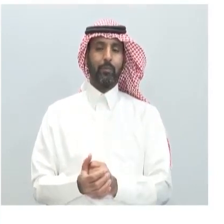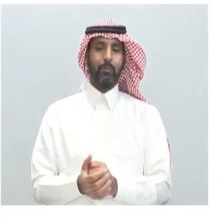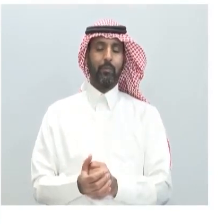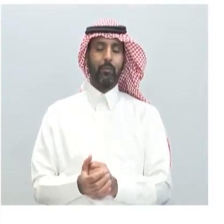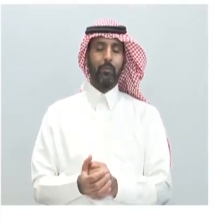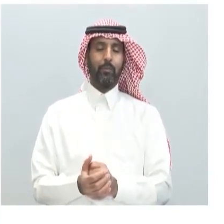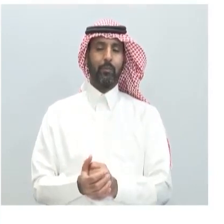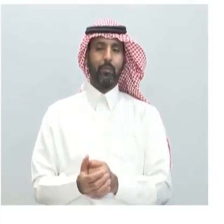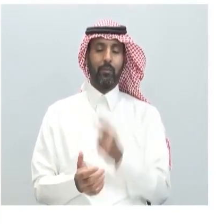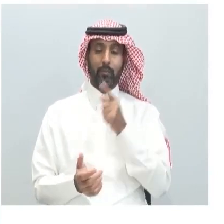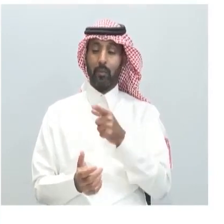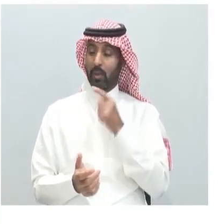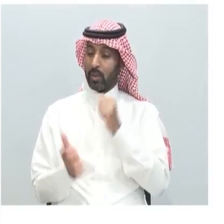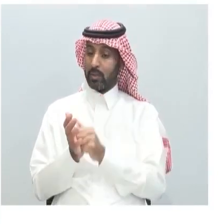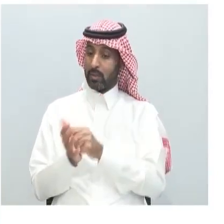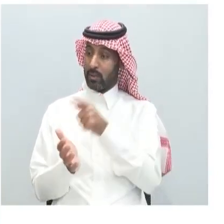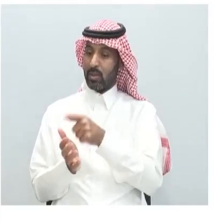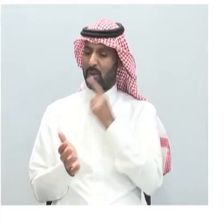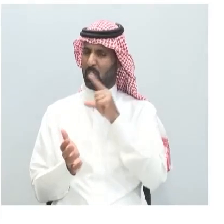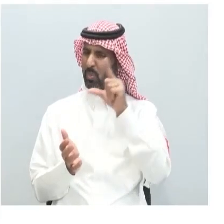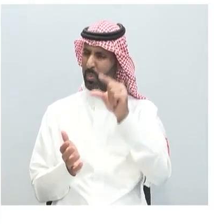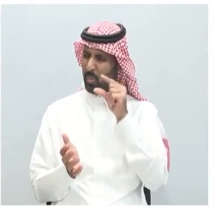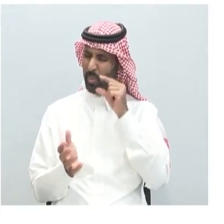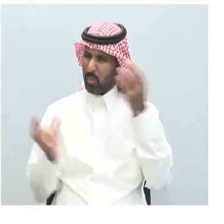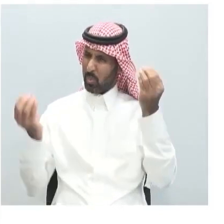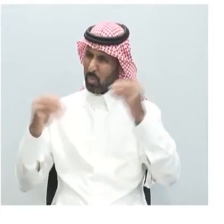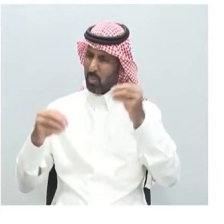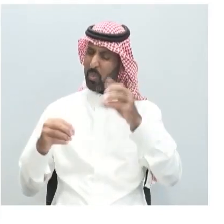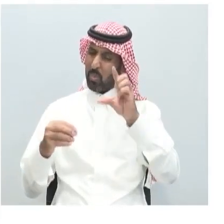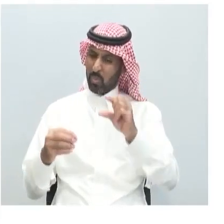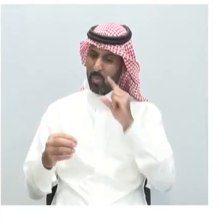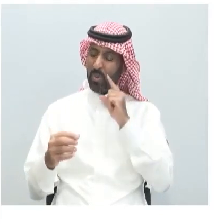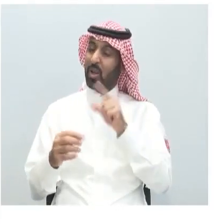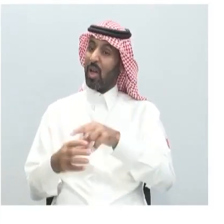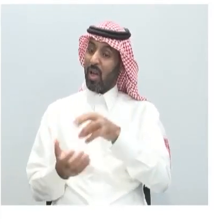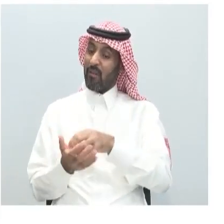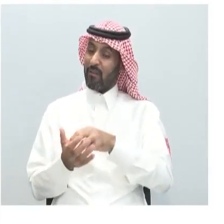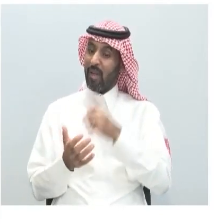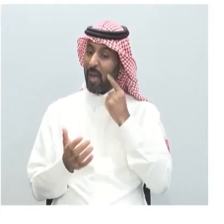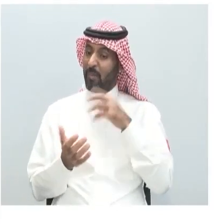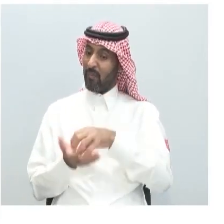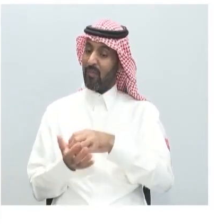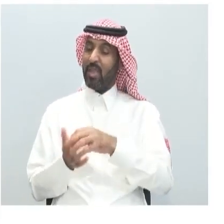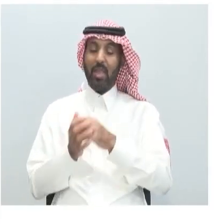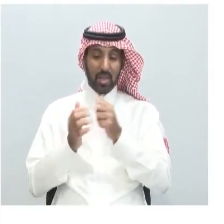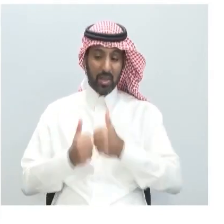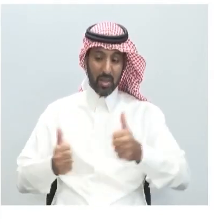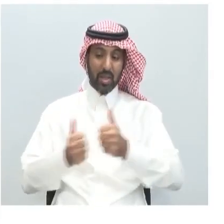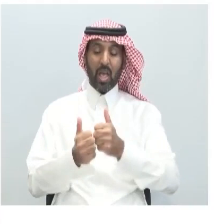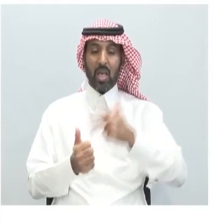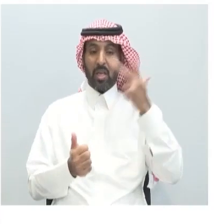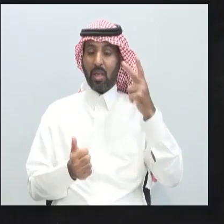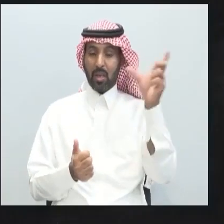correct answer here. The house is too small for a family of 8 people. So they have to get a bigger house.